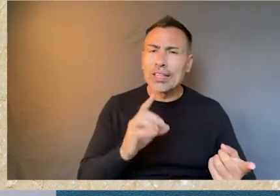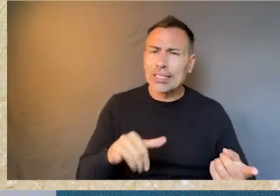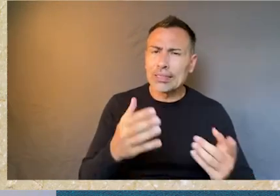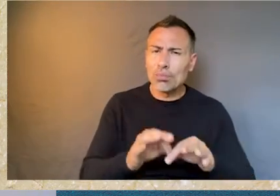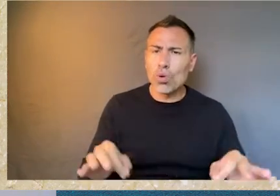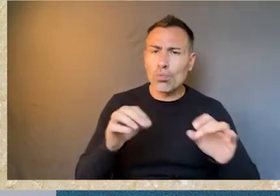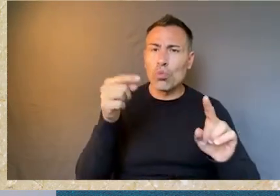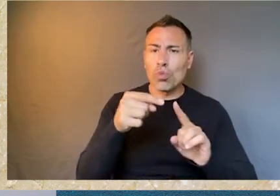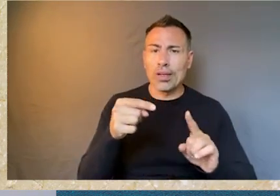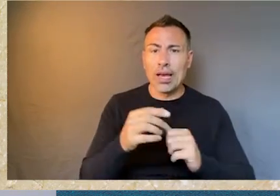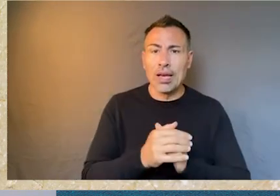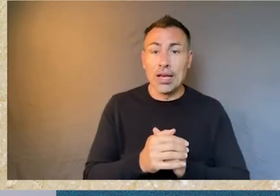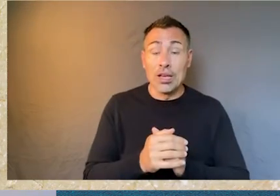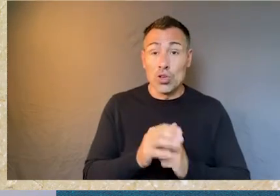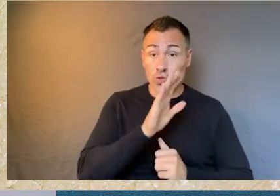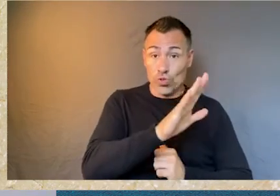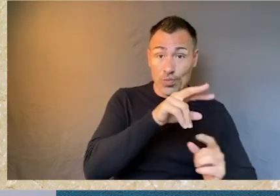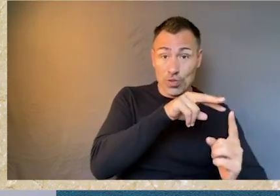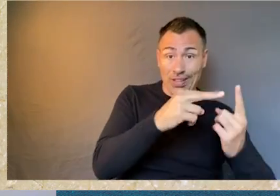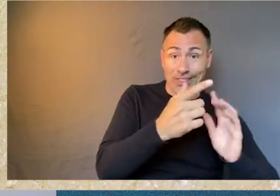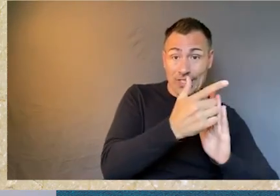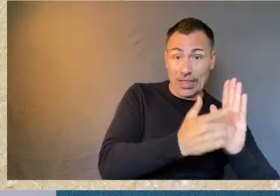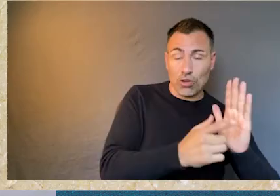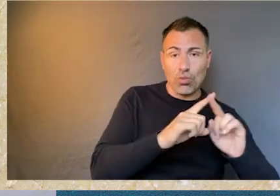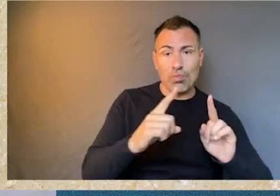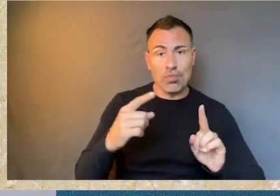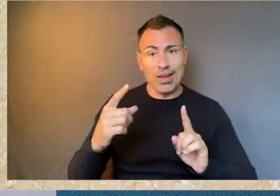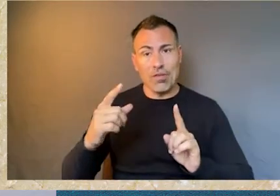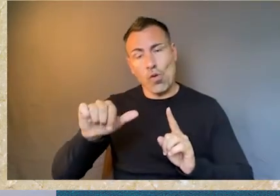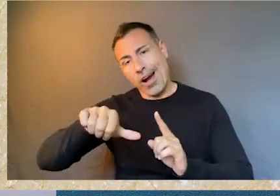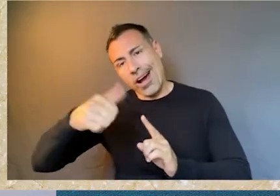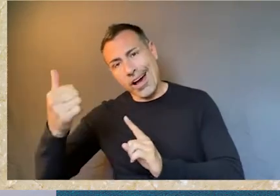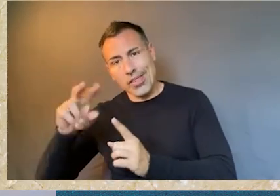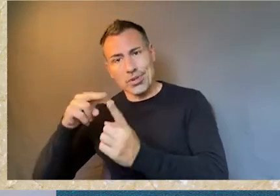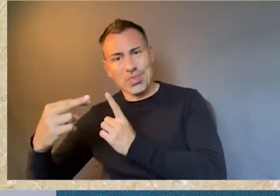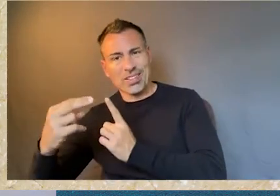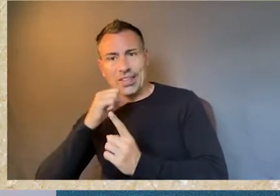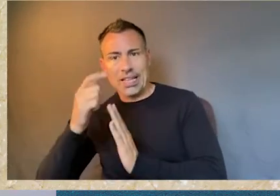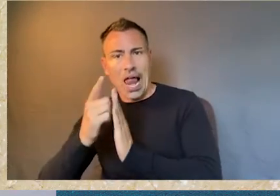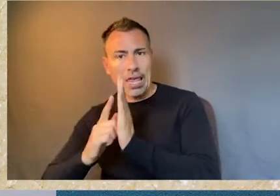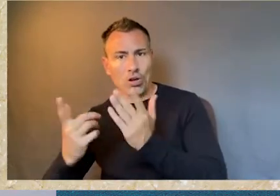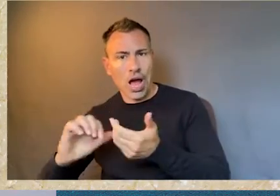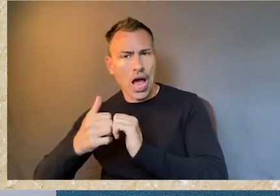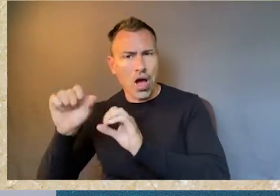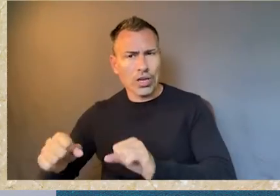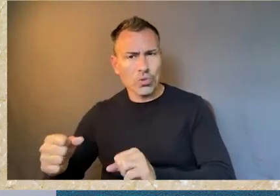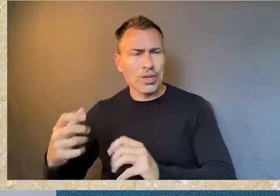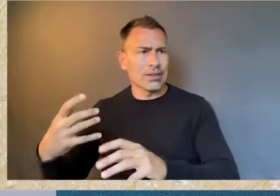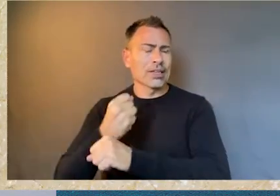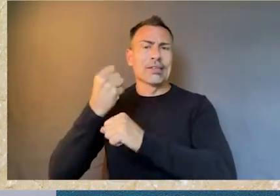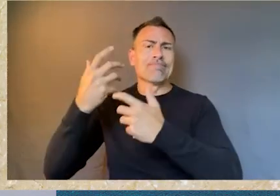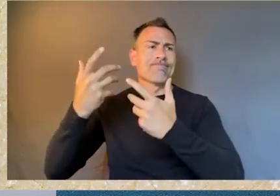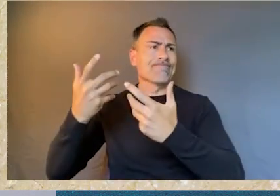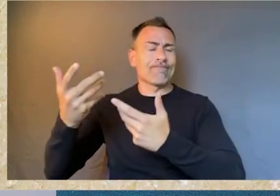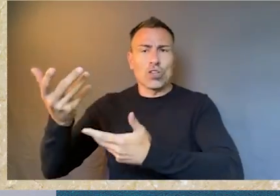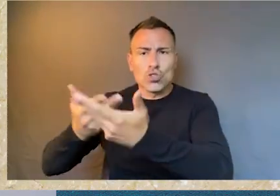From the non-legal perspective, how is it that we get justice, maybe from a social justice perspective?